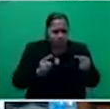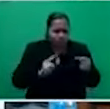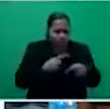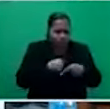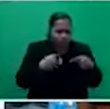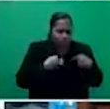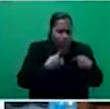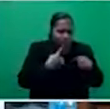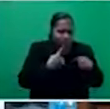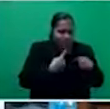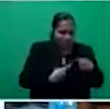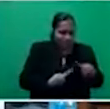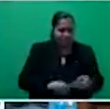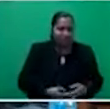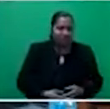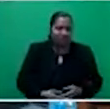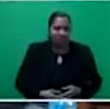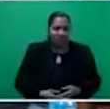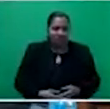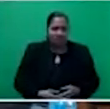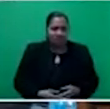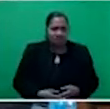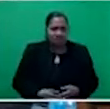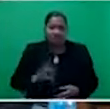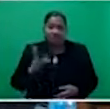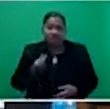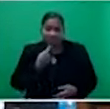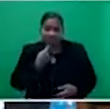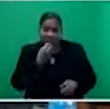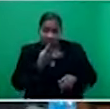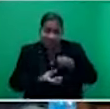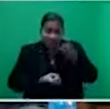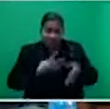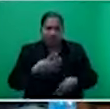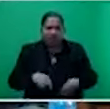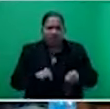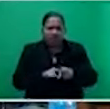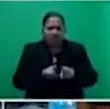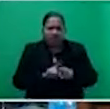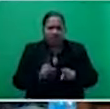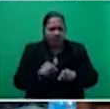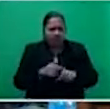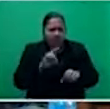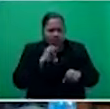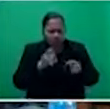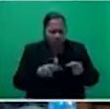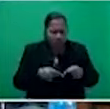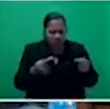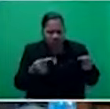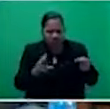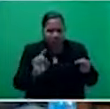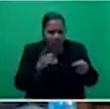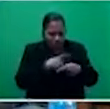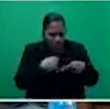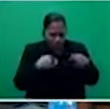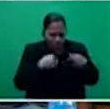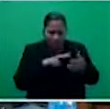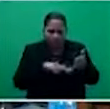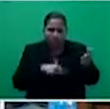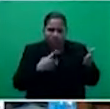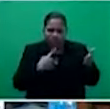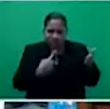sir, the other point that I wanted to also make was that as I was this